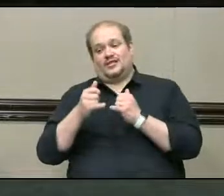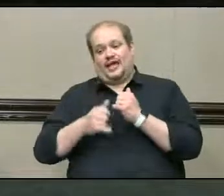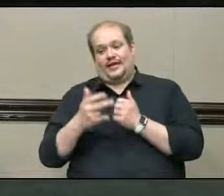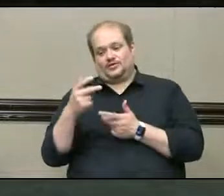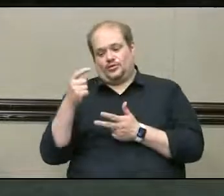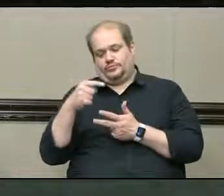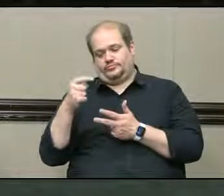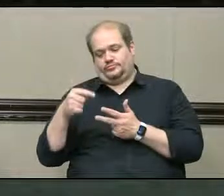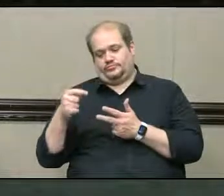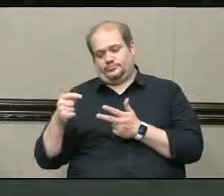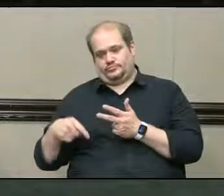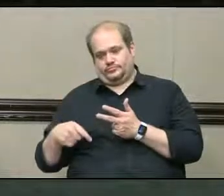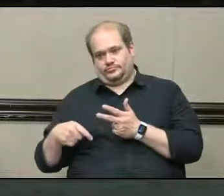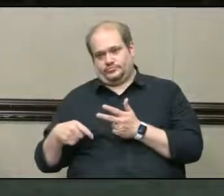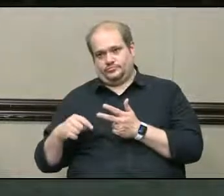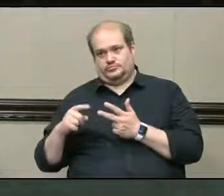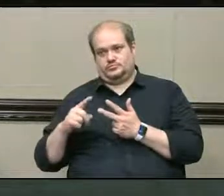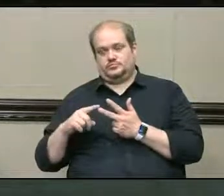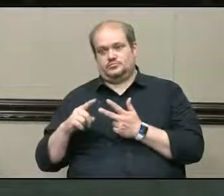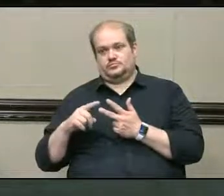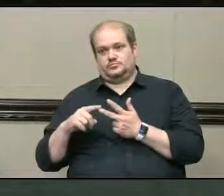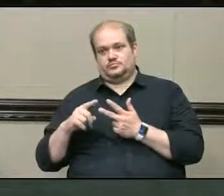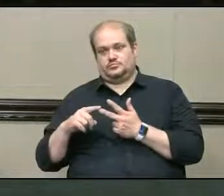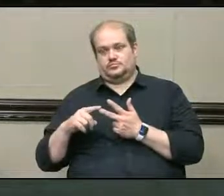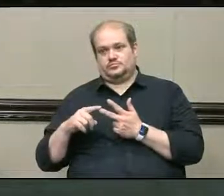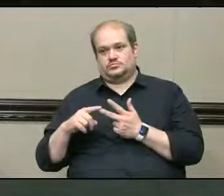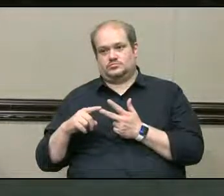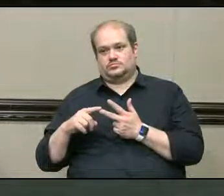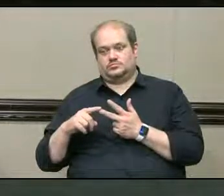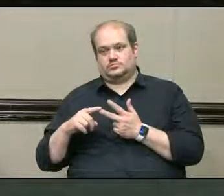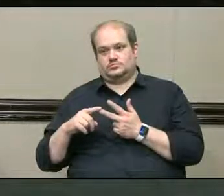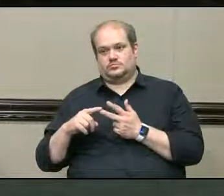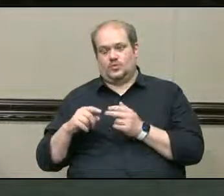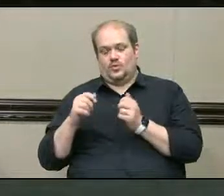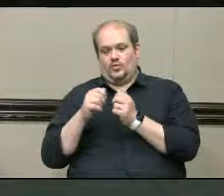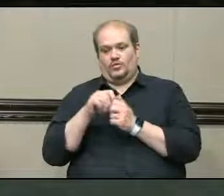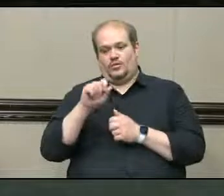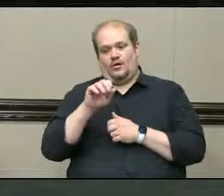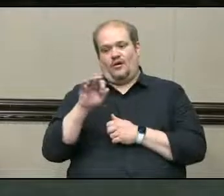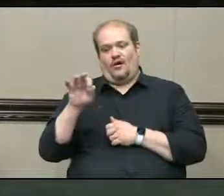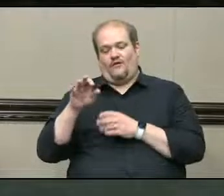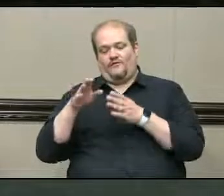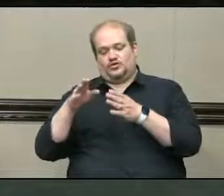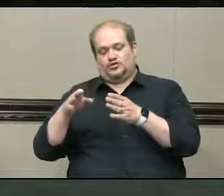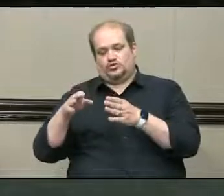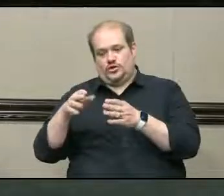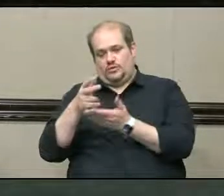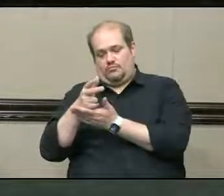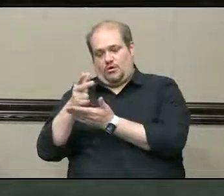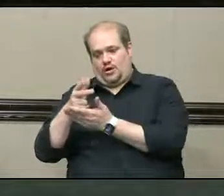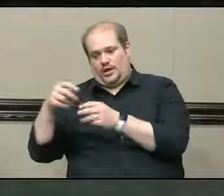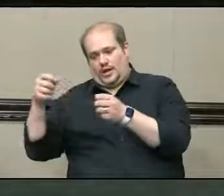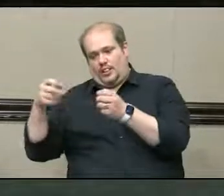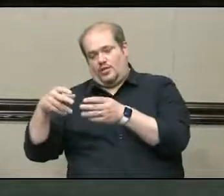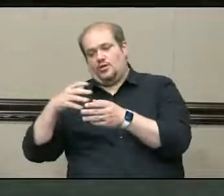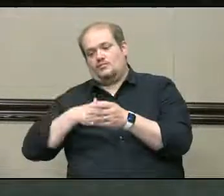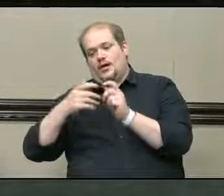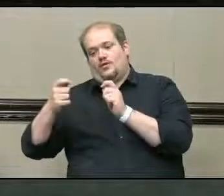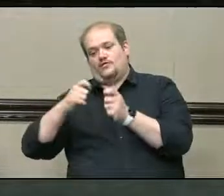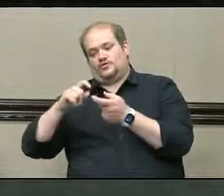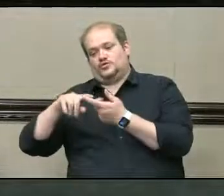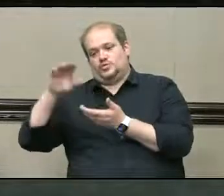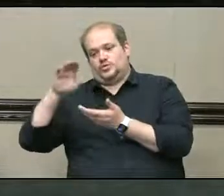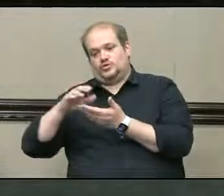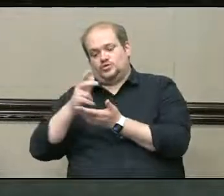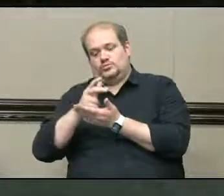3 items of this is under off-street parking and loading section, minor revisions were made to